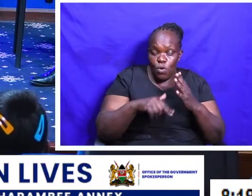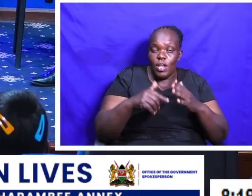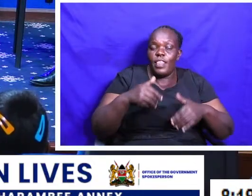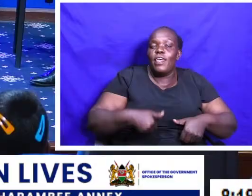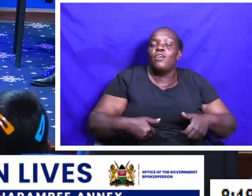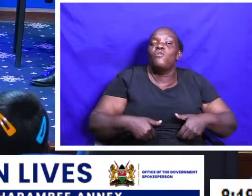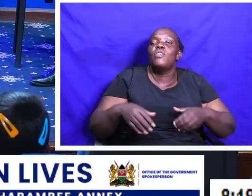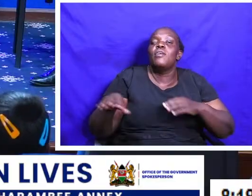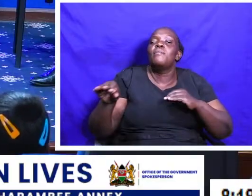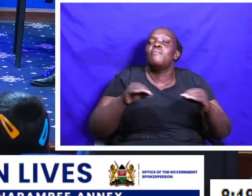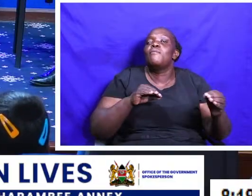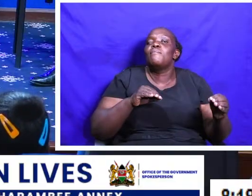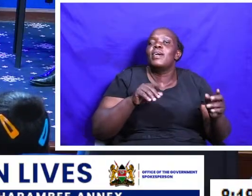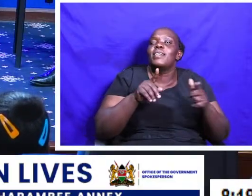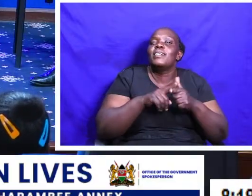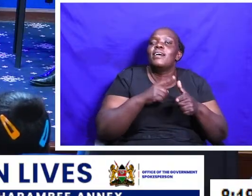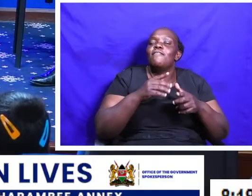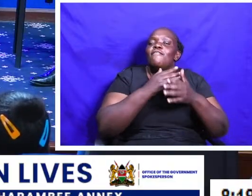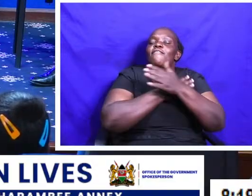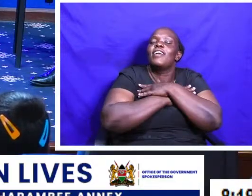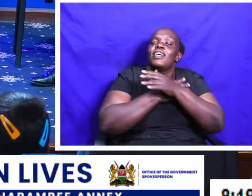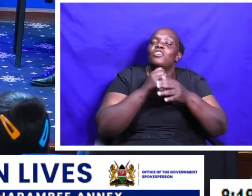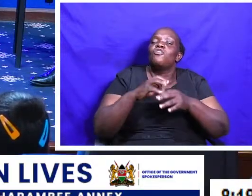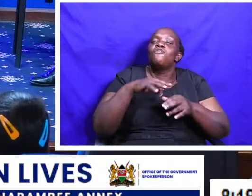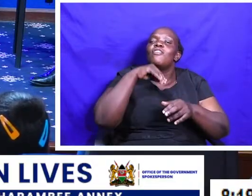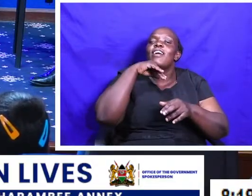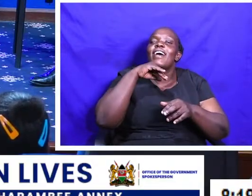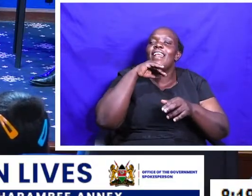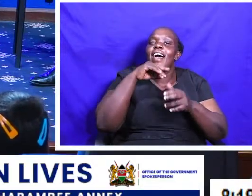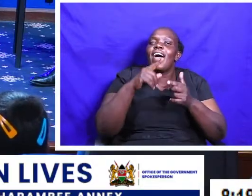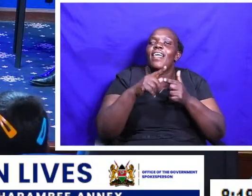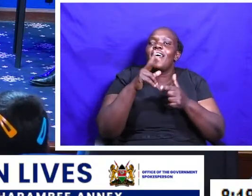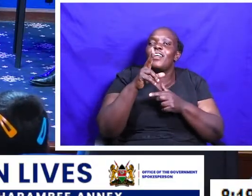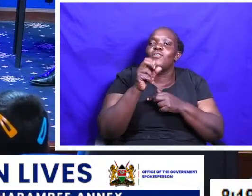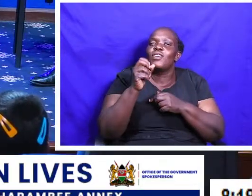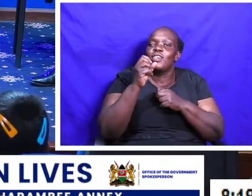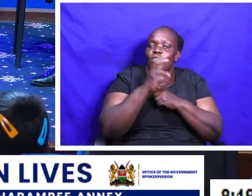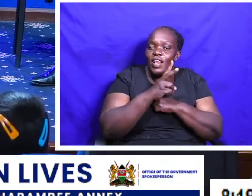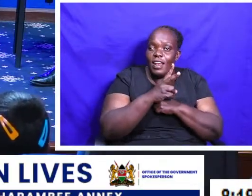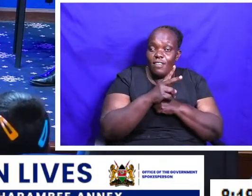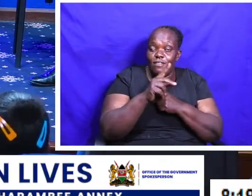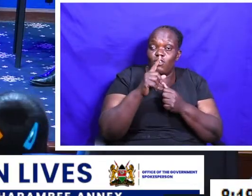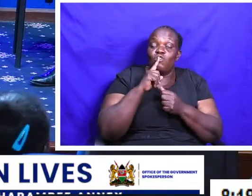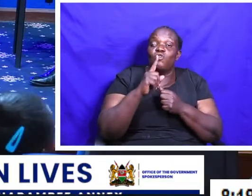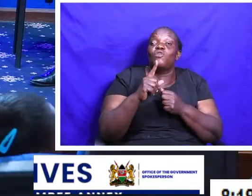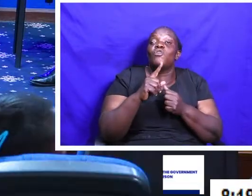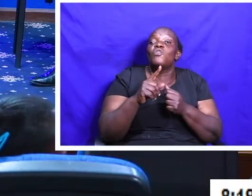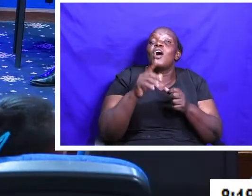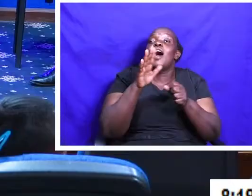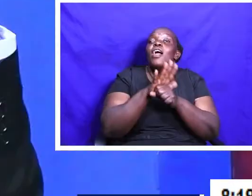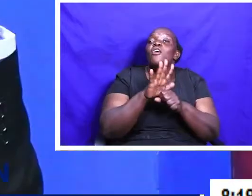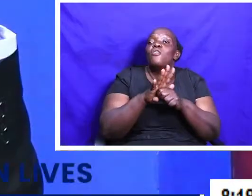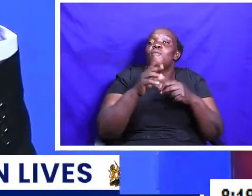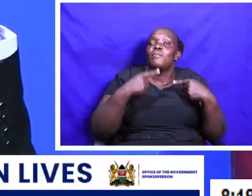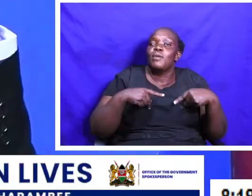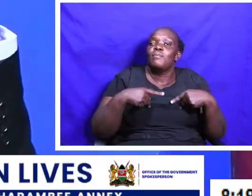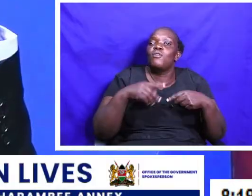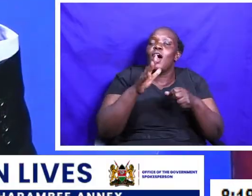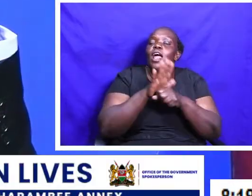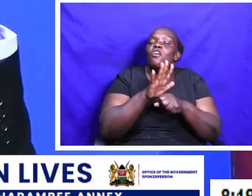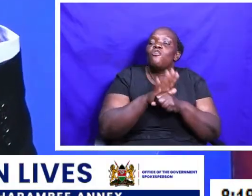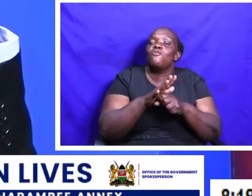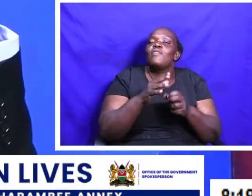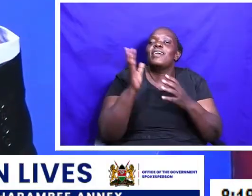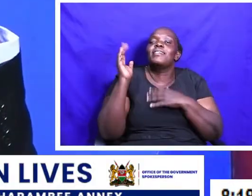the youth movement we did Friends of Raila. Yeah, 07 and 2012, yes. So I had a lot of people who had a